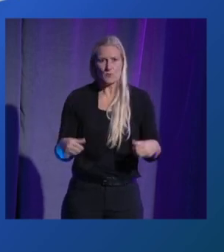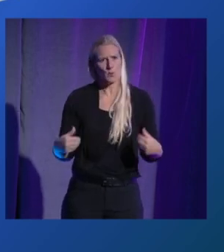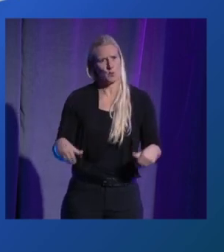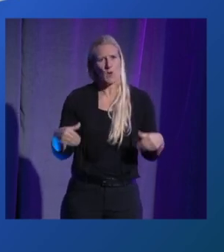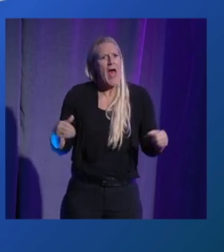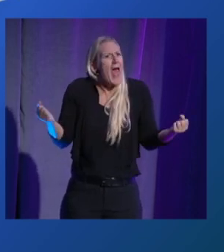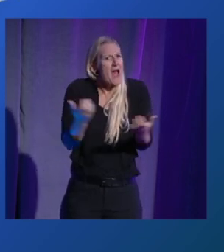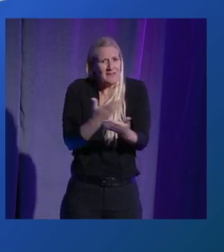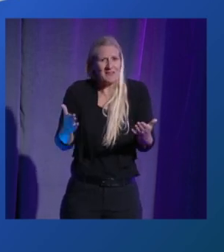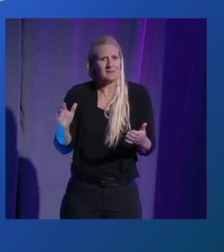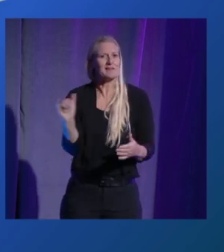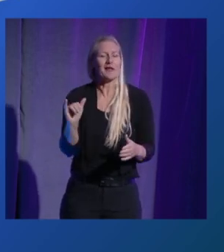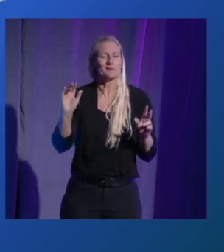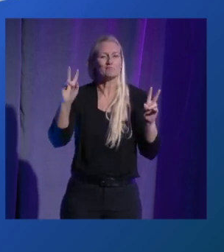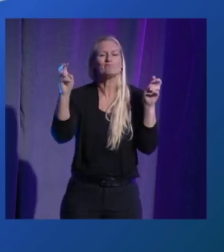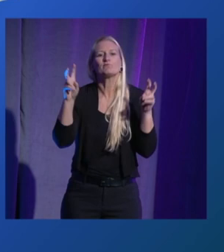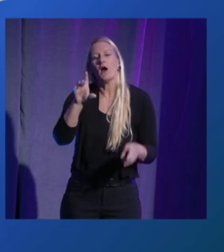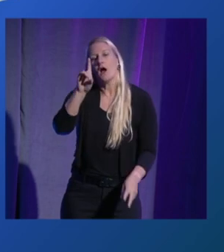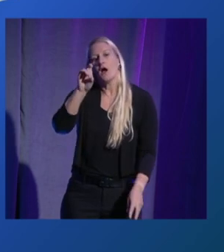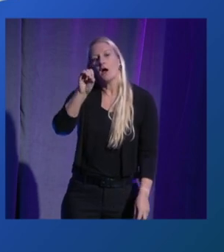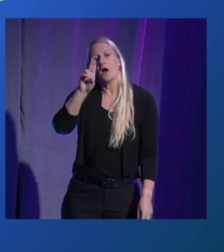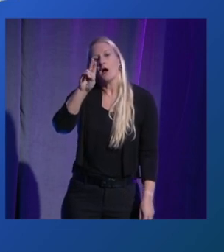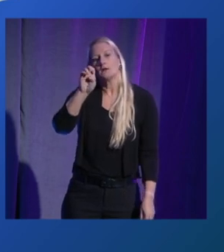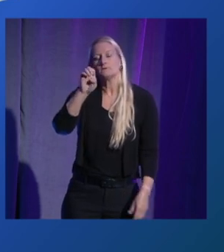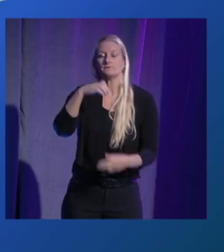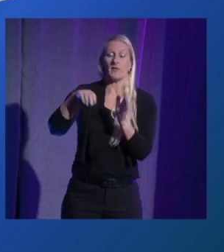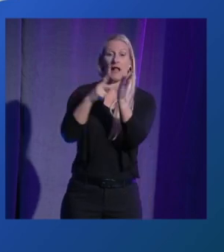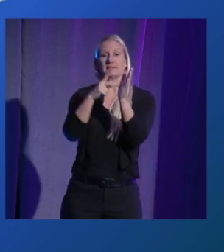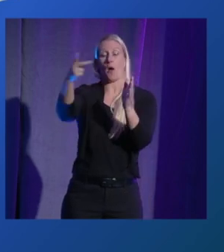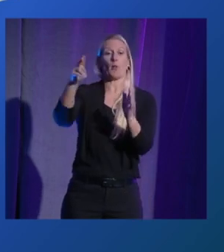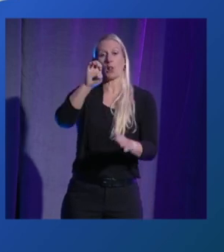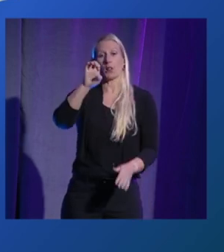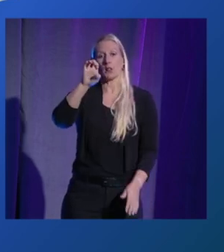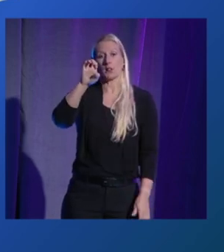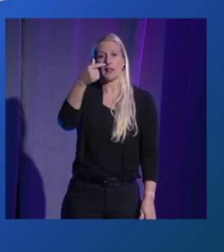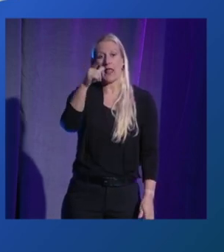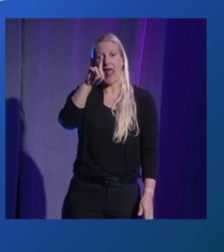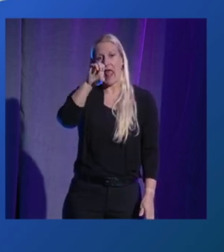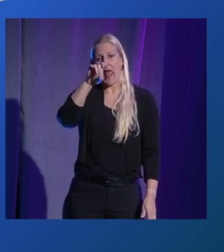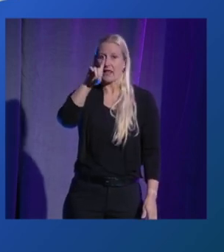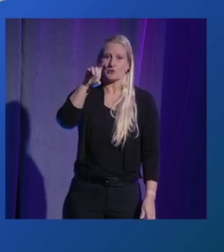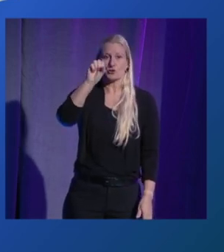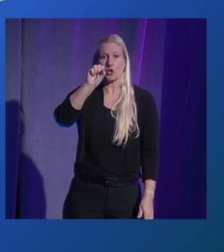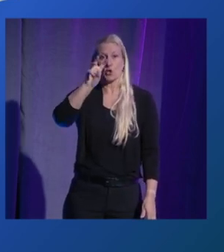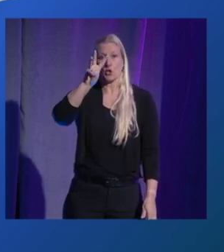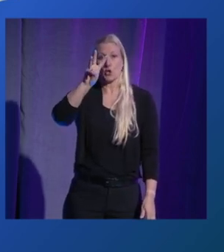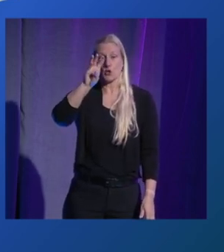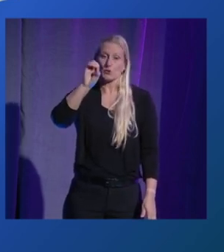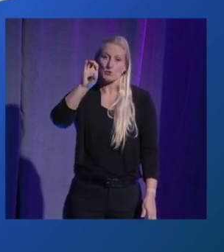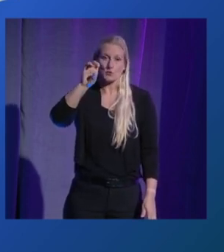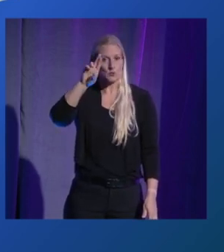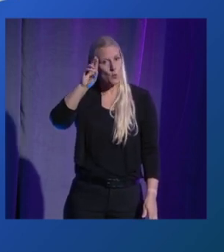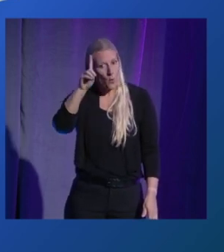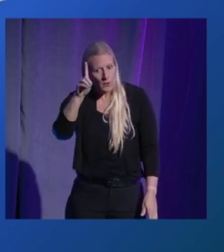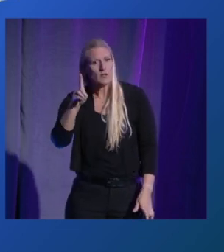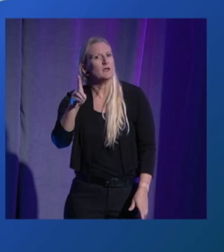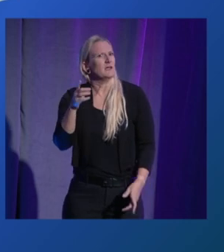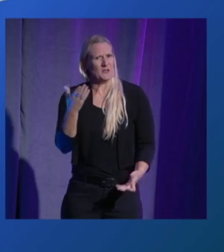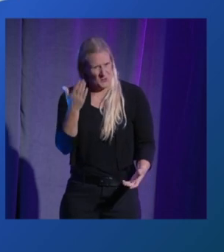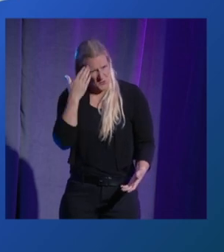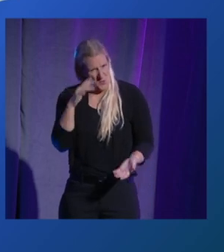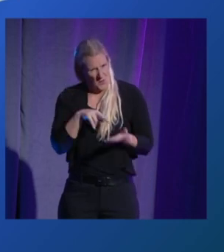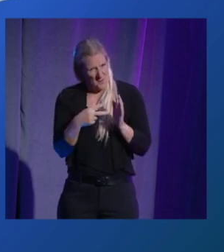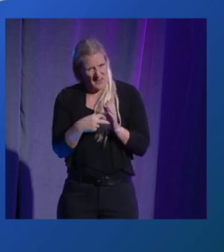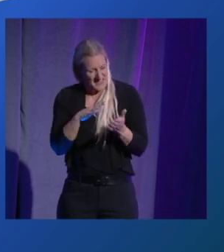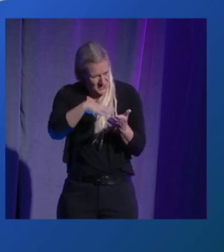sword um the fact that uh re uh you know uh students uh in high school uh can